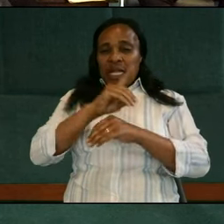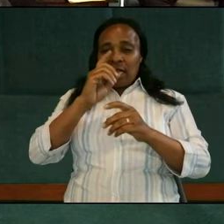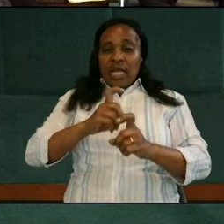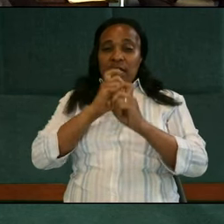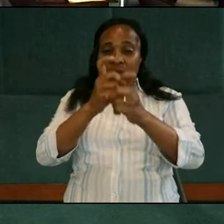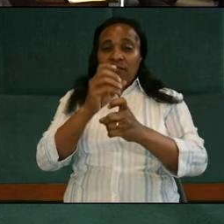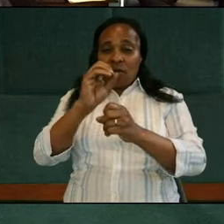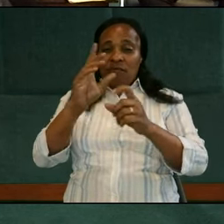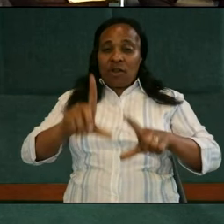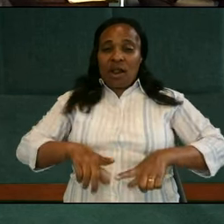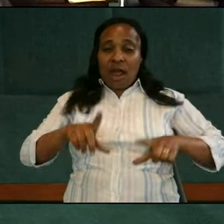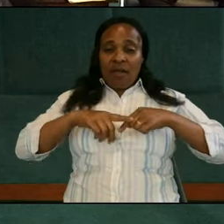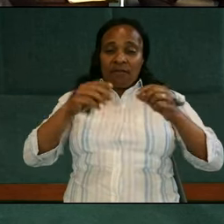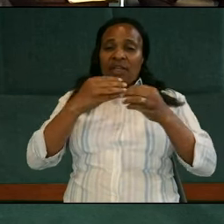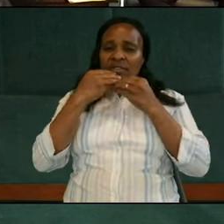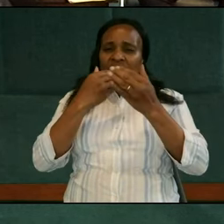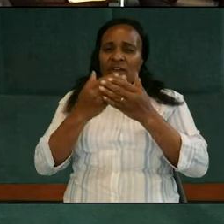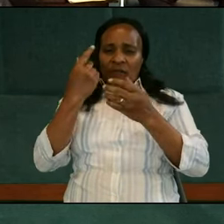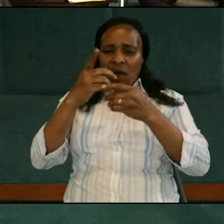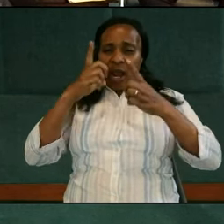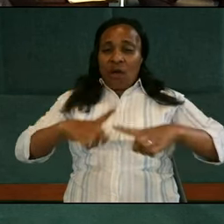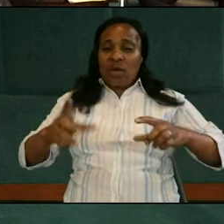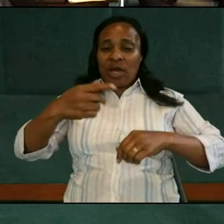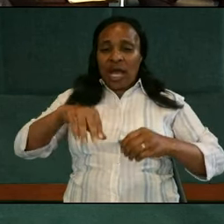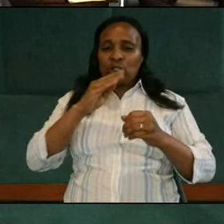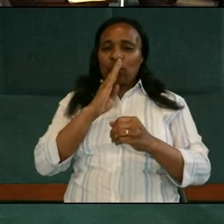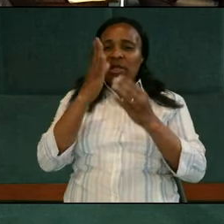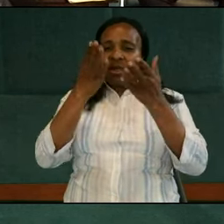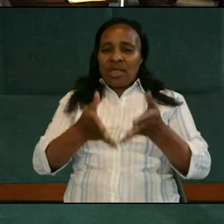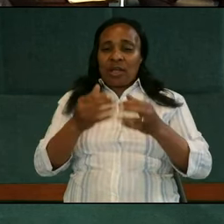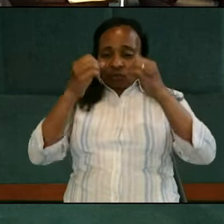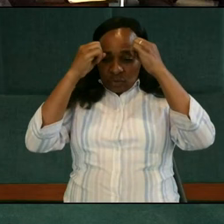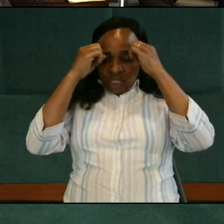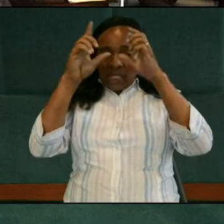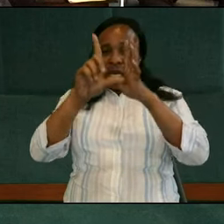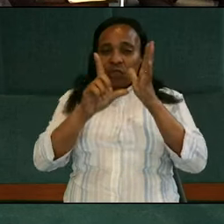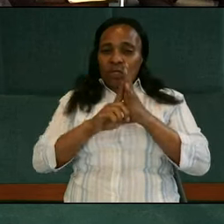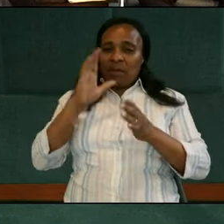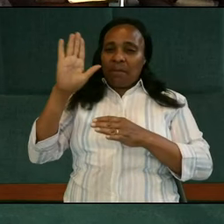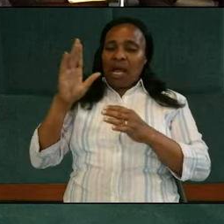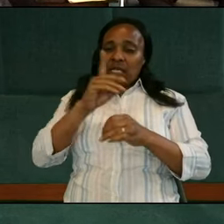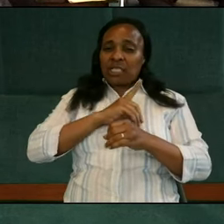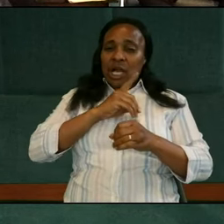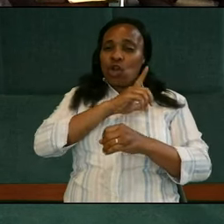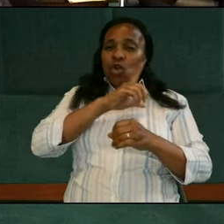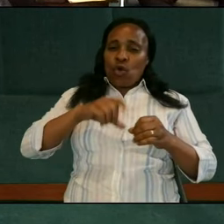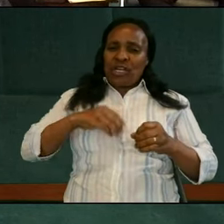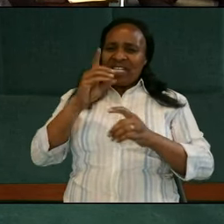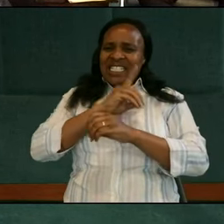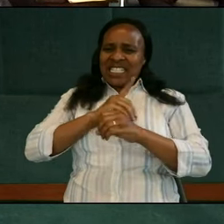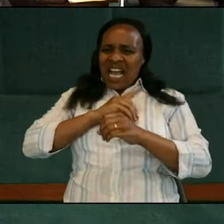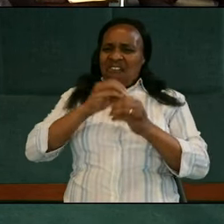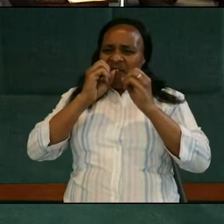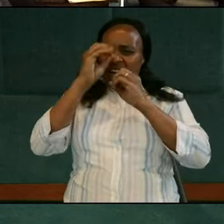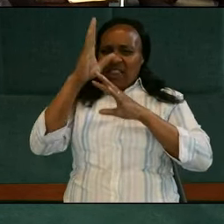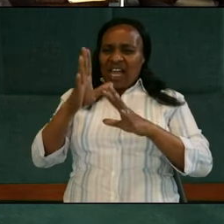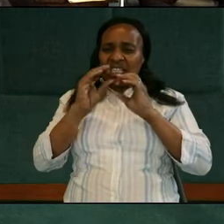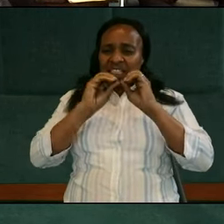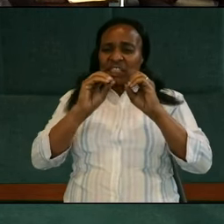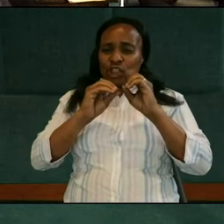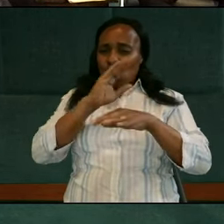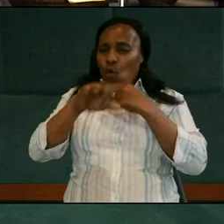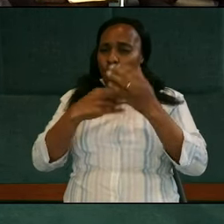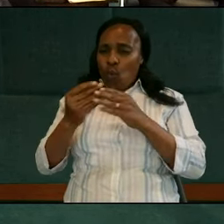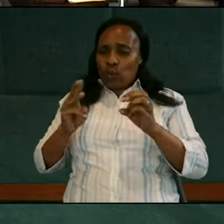of life. Thank you for allowing us to gather here to study your lesson, O dear Lord. And dear Father, even as we teach everyone around